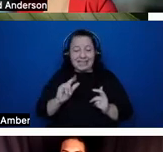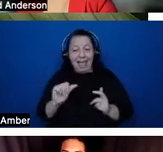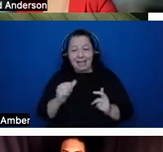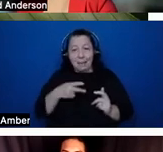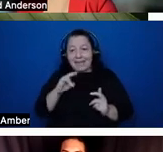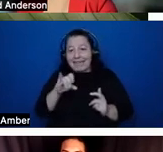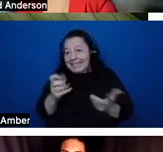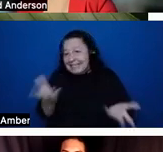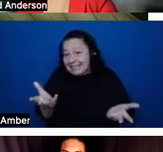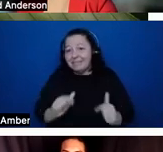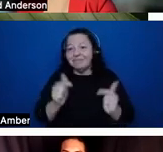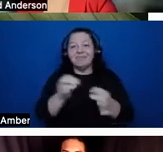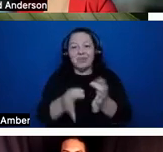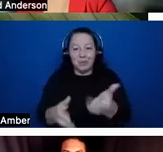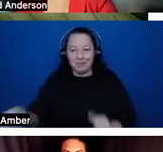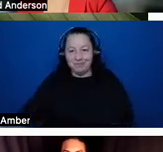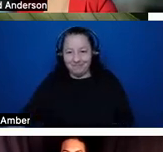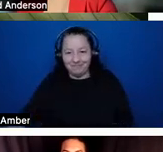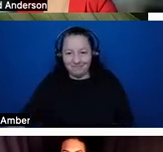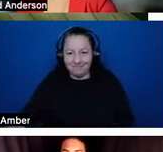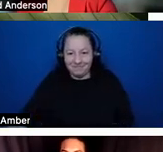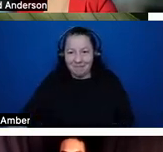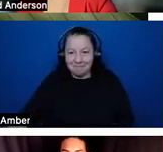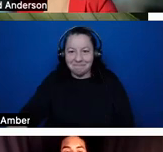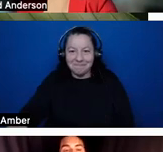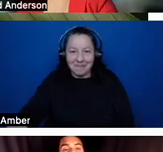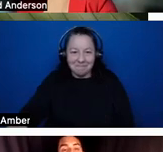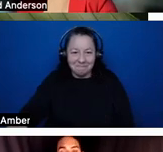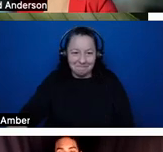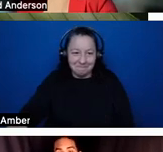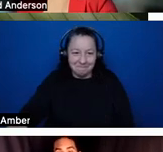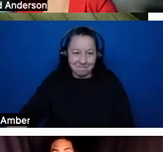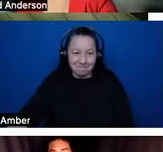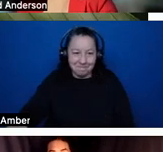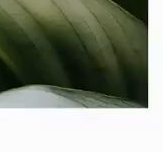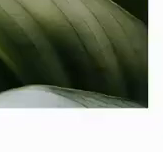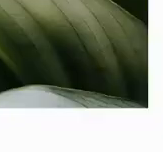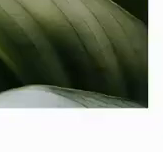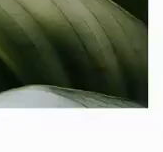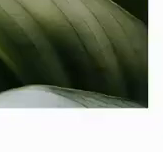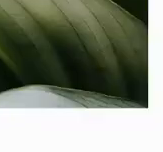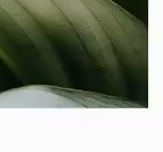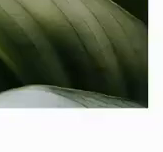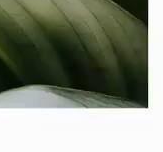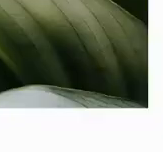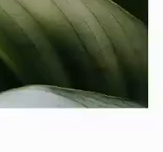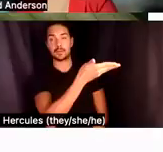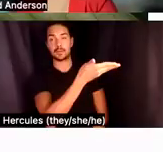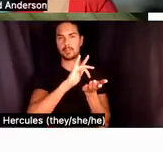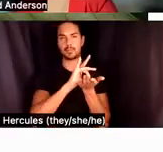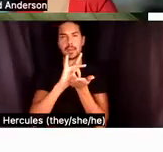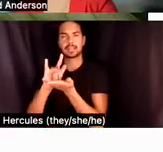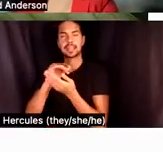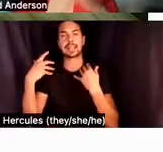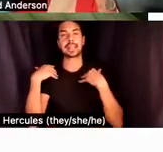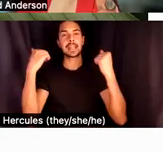but yeah, thinking about how these things impact us within all of our relationships. What are the different like medicines and healing practices that we have within